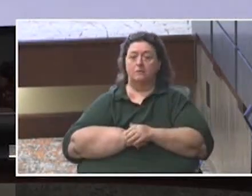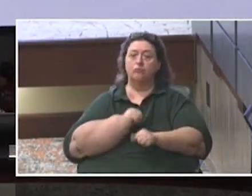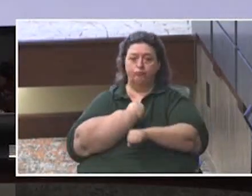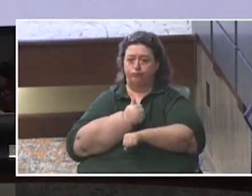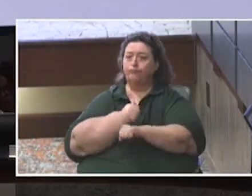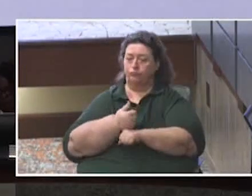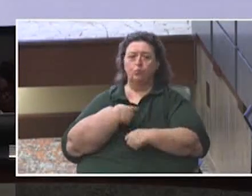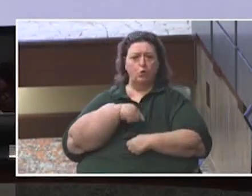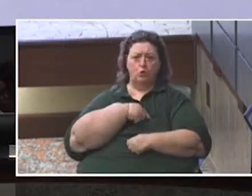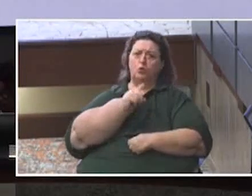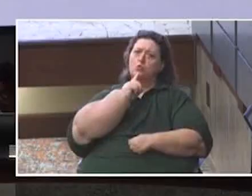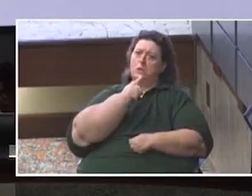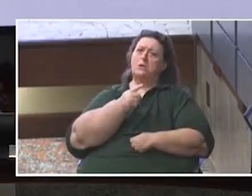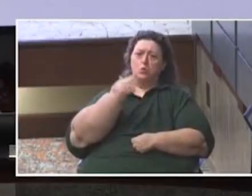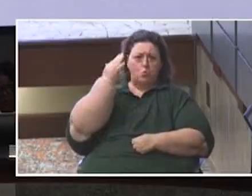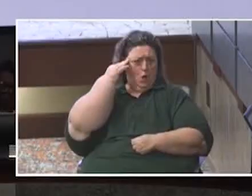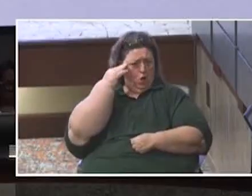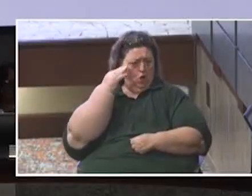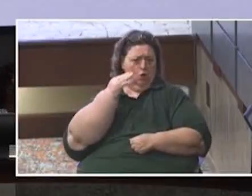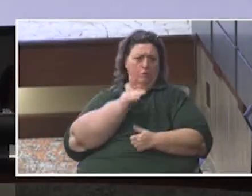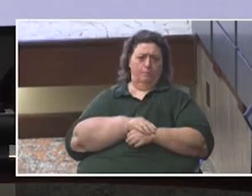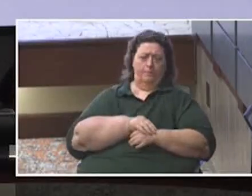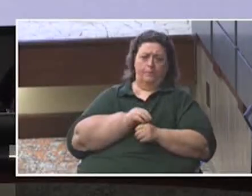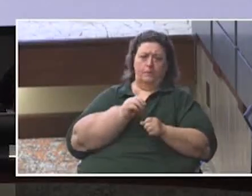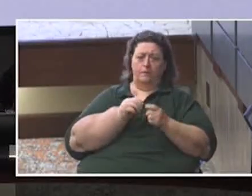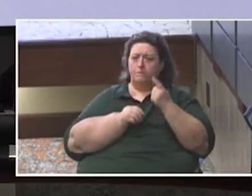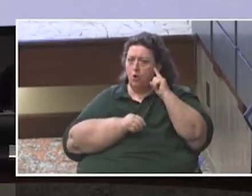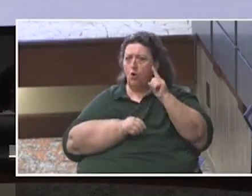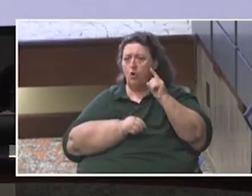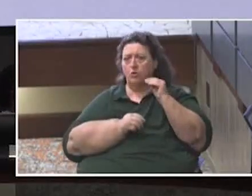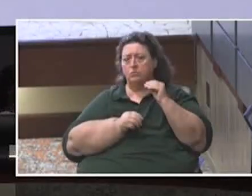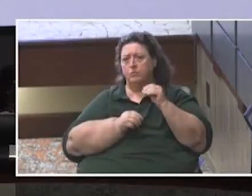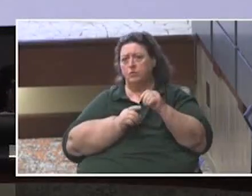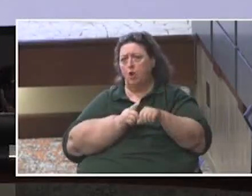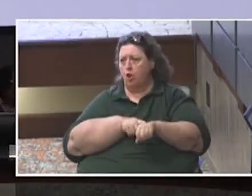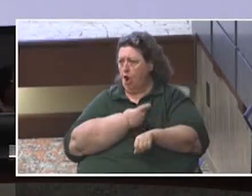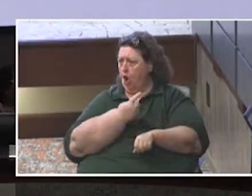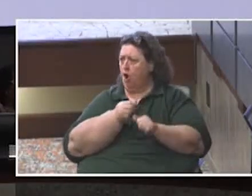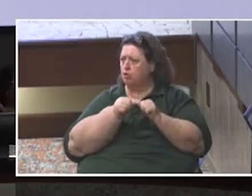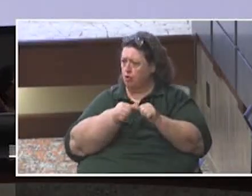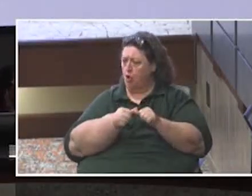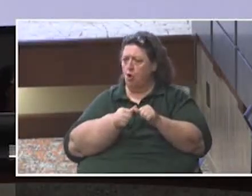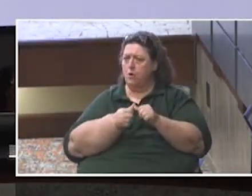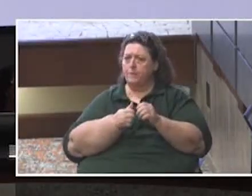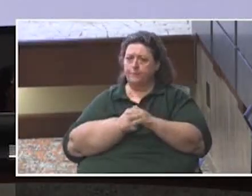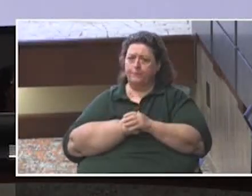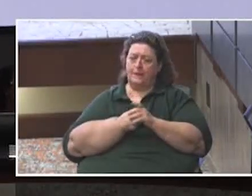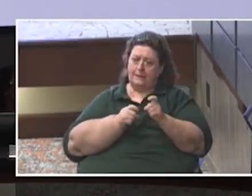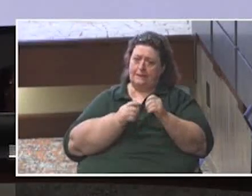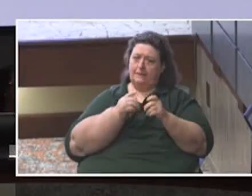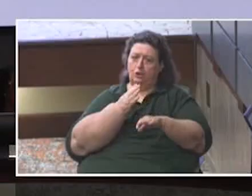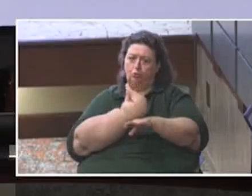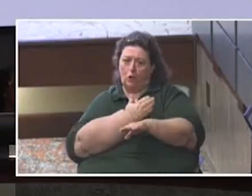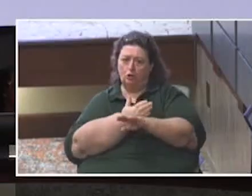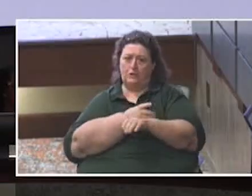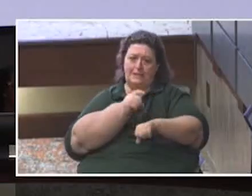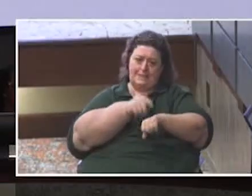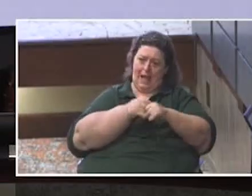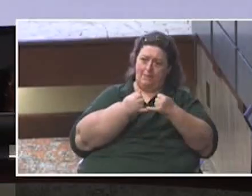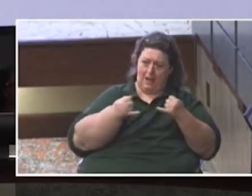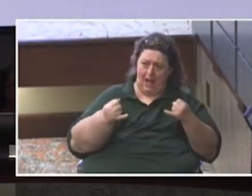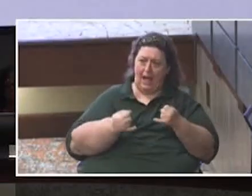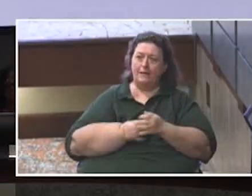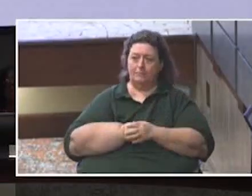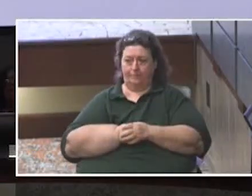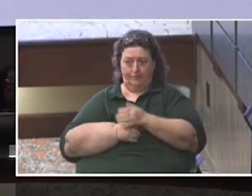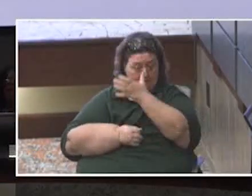really cognizant in long lead items. That's often what you get in trouble with in construction timelines. And so we were really